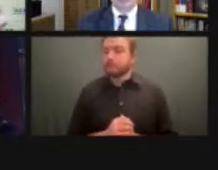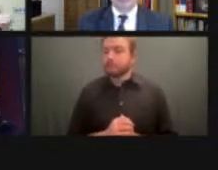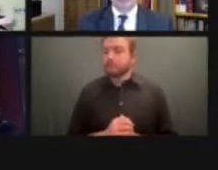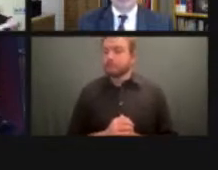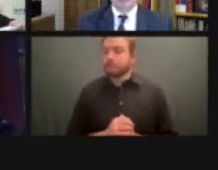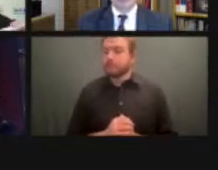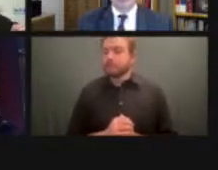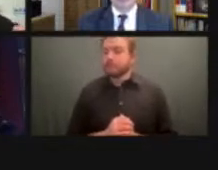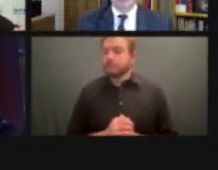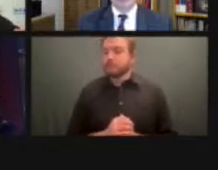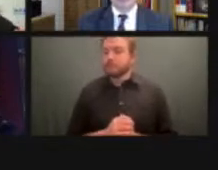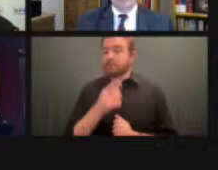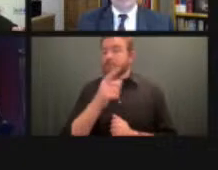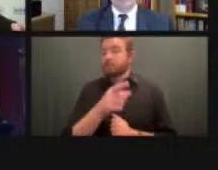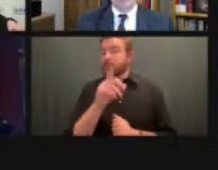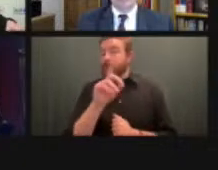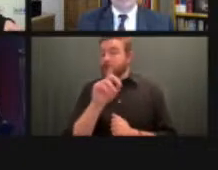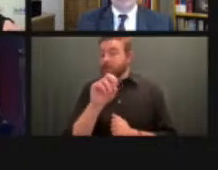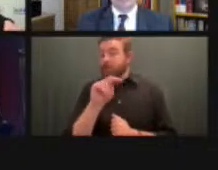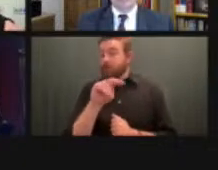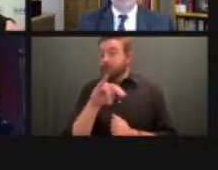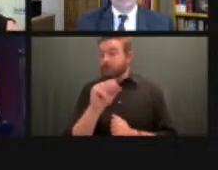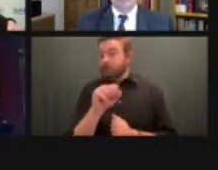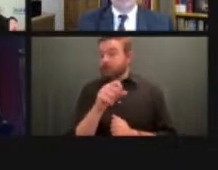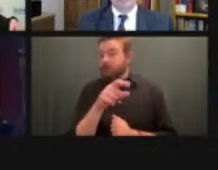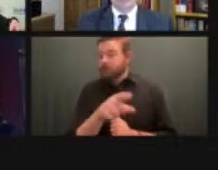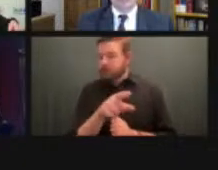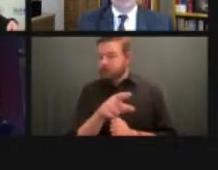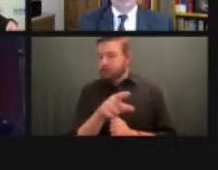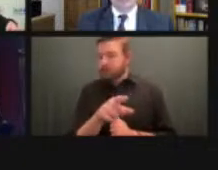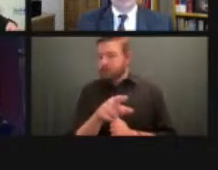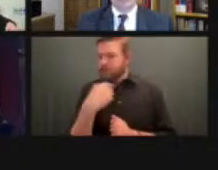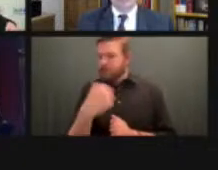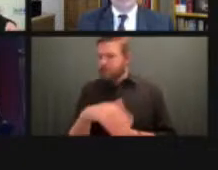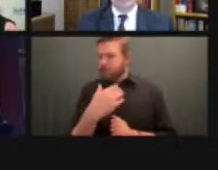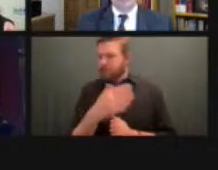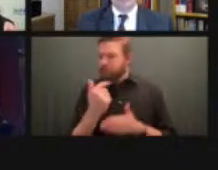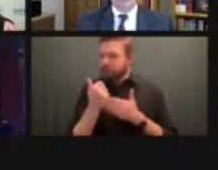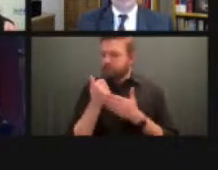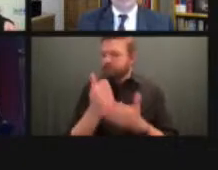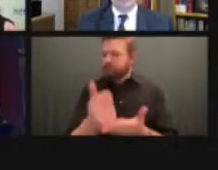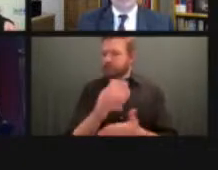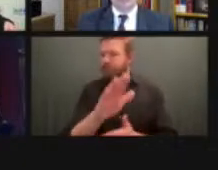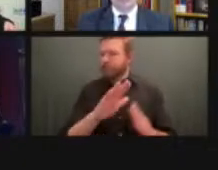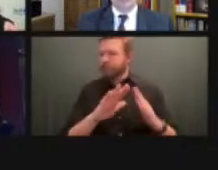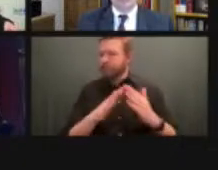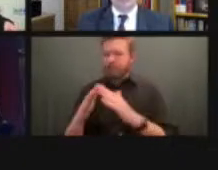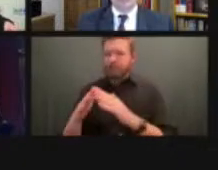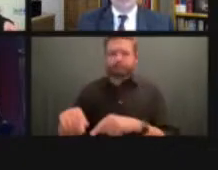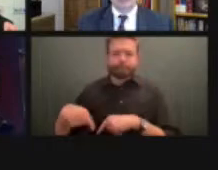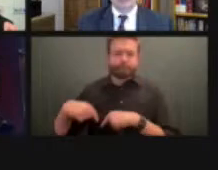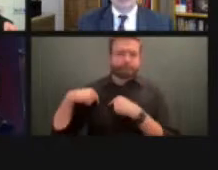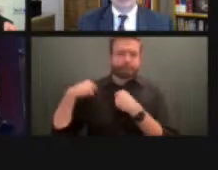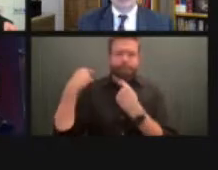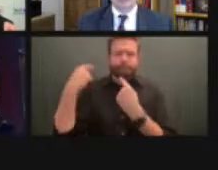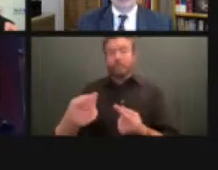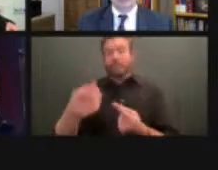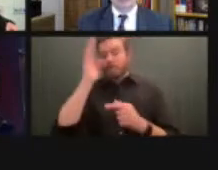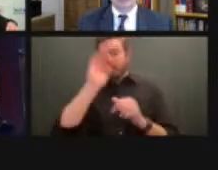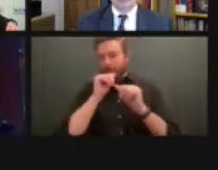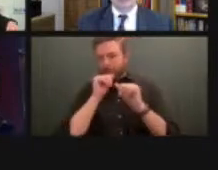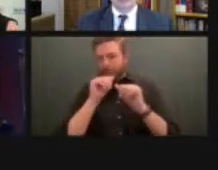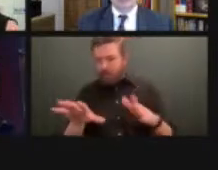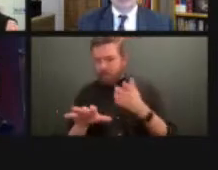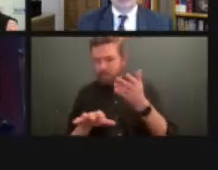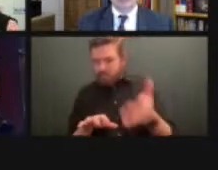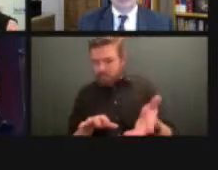a lifetime spent in service to his community, and may God bless and watch over him. And at the urging of his son, Dennis Jr., please get vaccinated